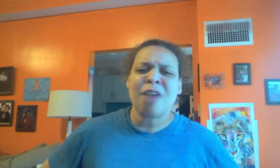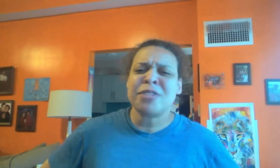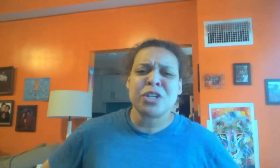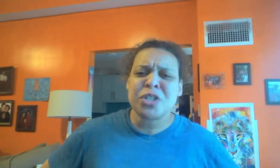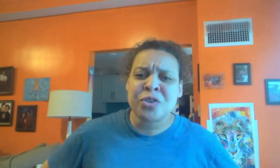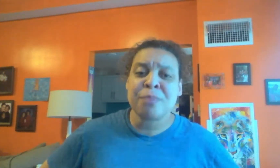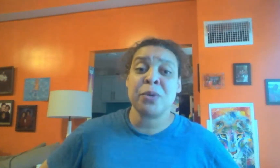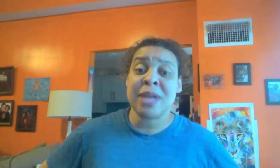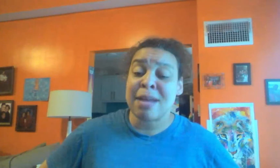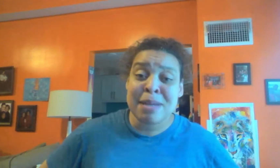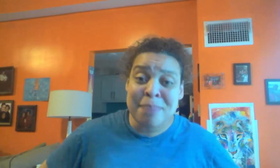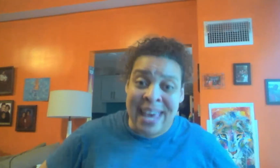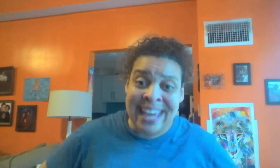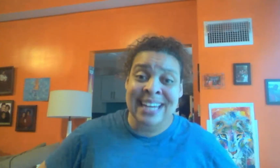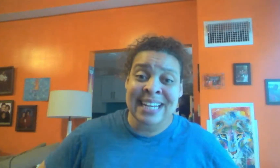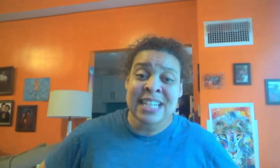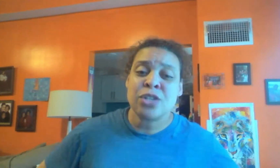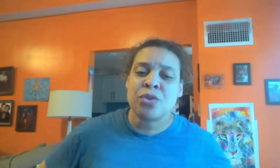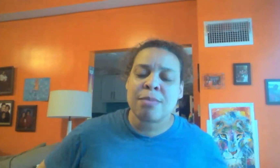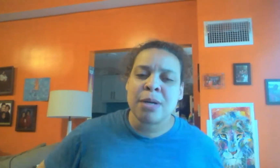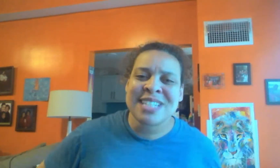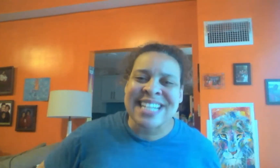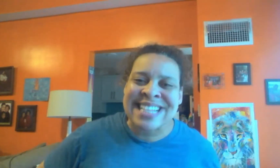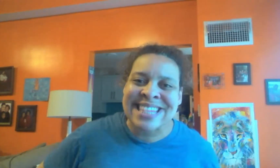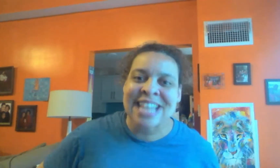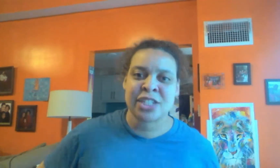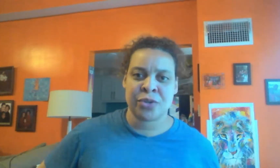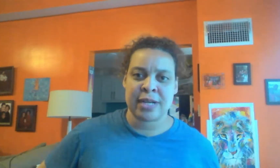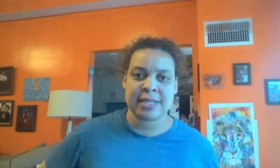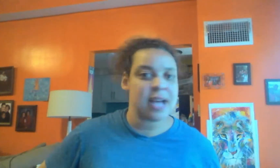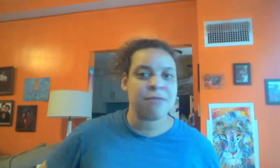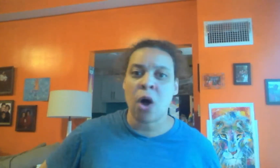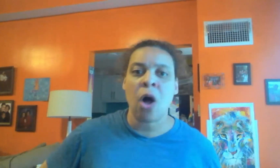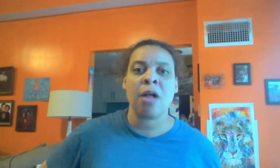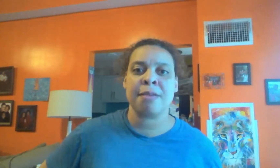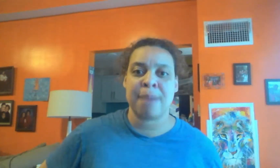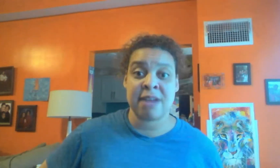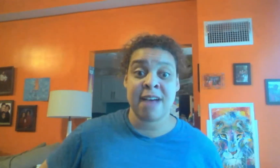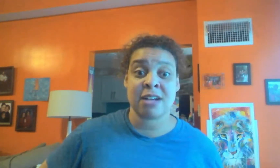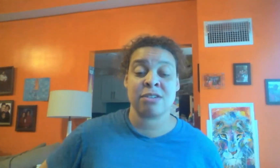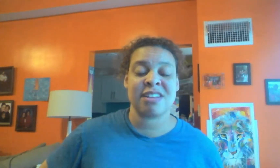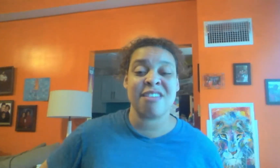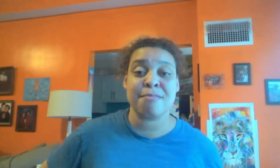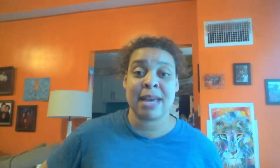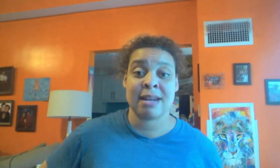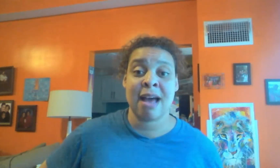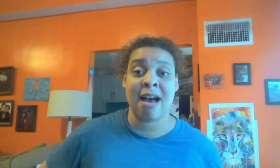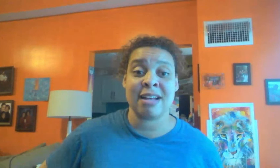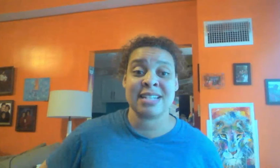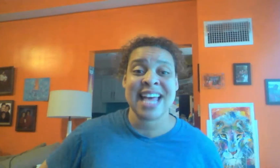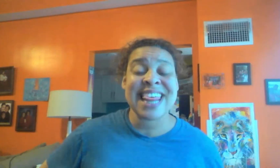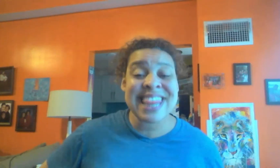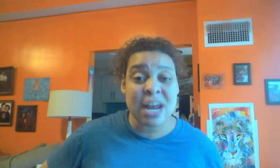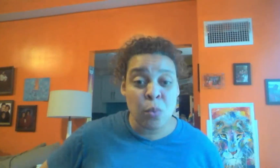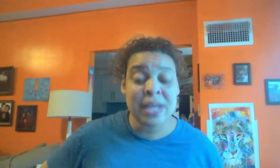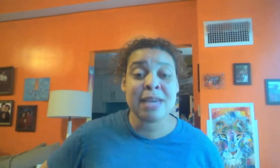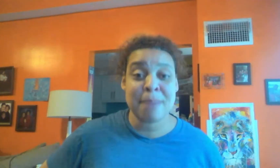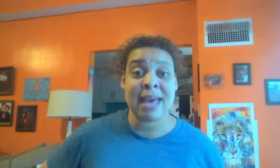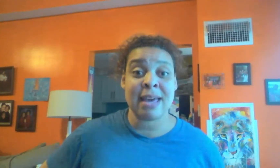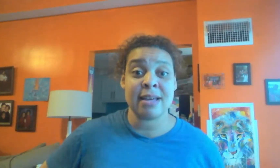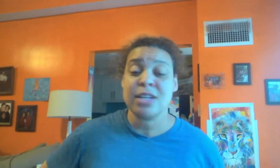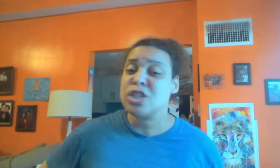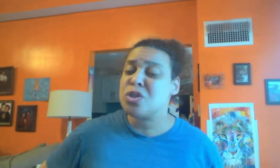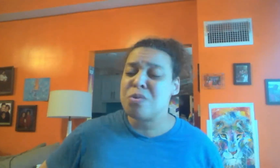No loftier tribute can be paid to the most illustrious of all the benefactors of mankind than